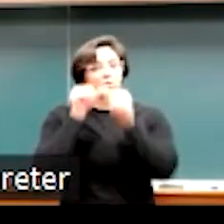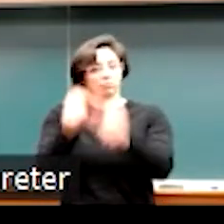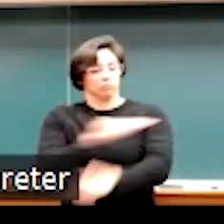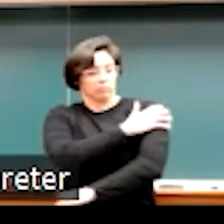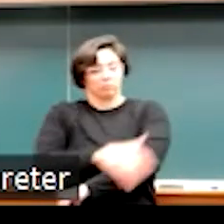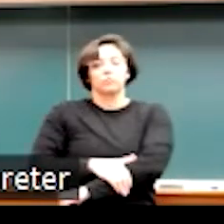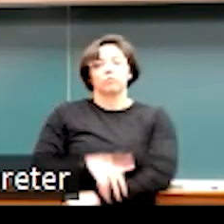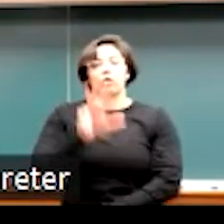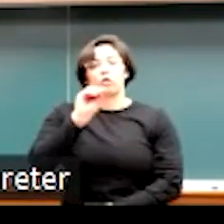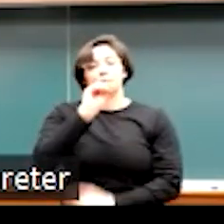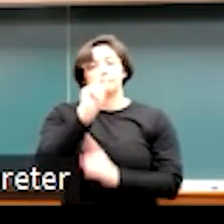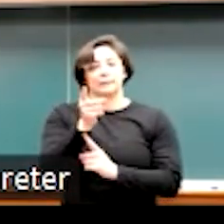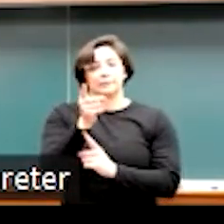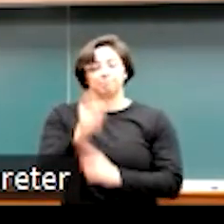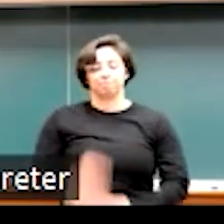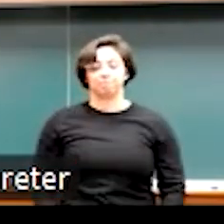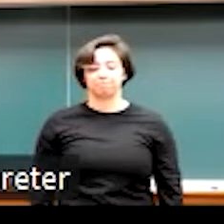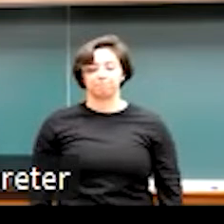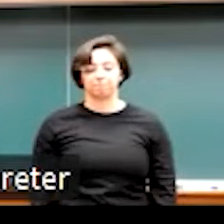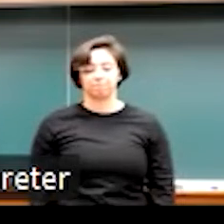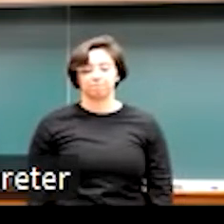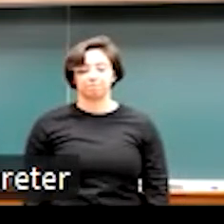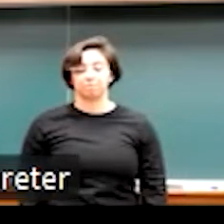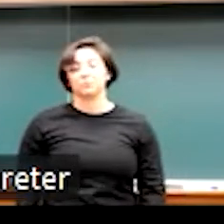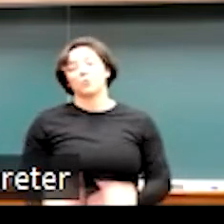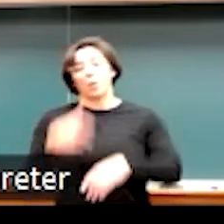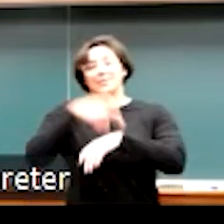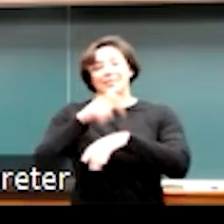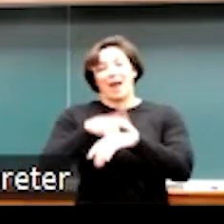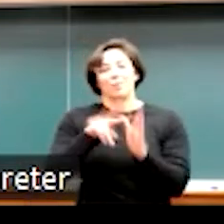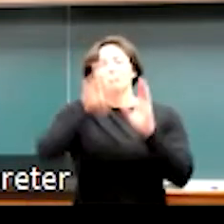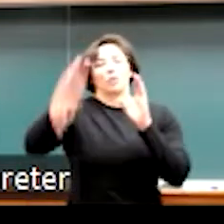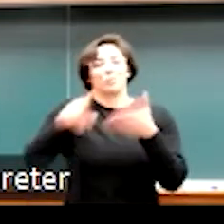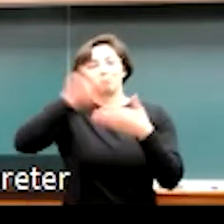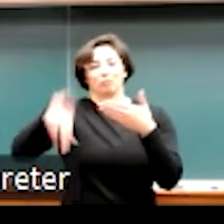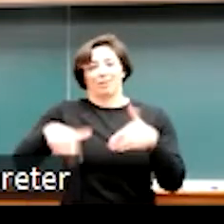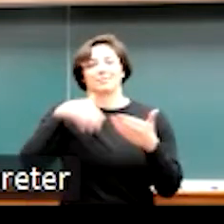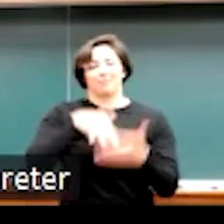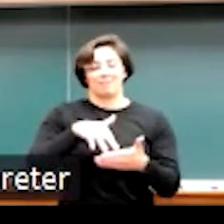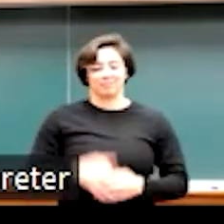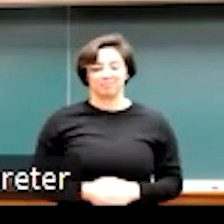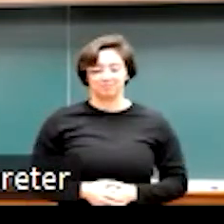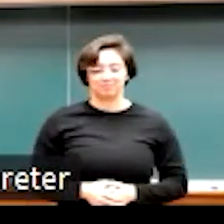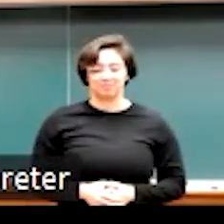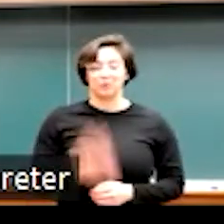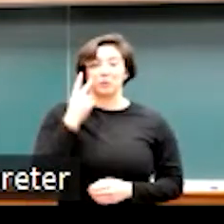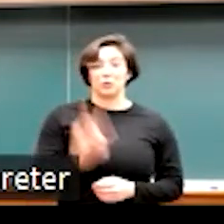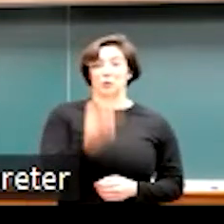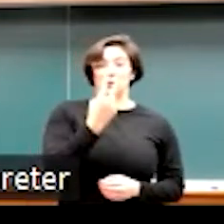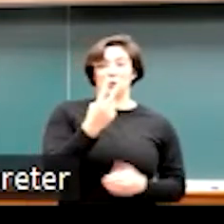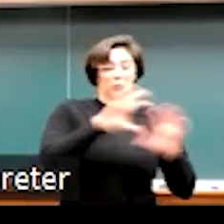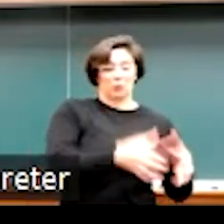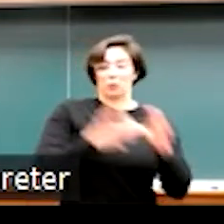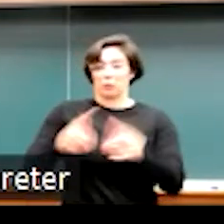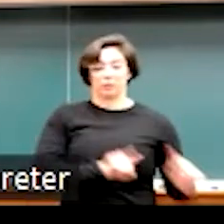minutes. So for the sake of time, I'm just jumping right to the results of this study. And what you see there are the two groups,